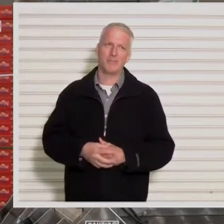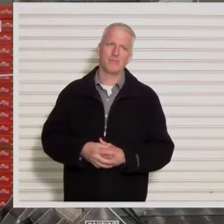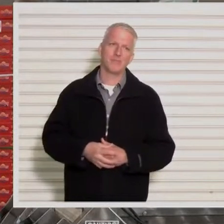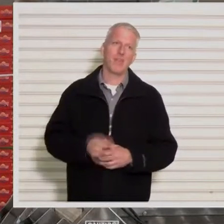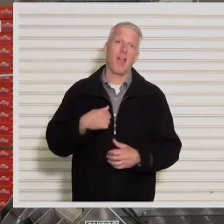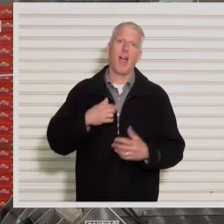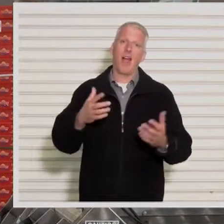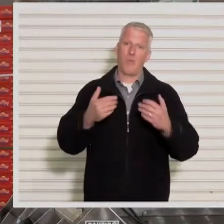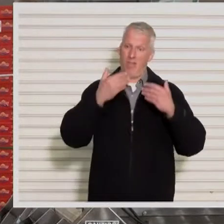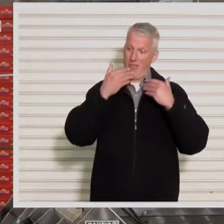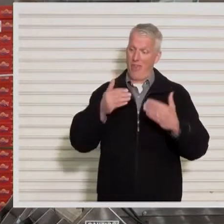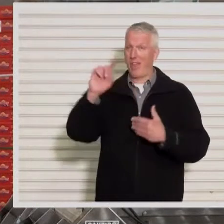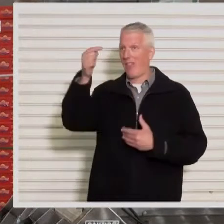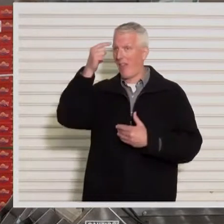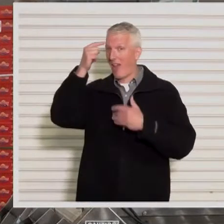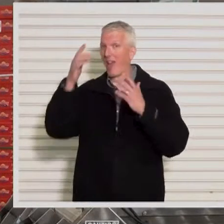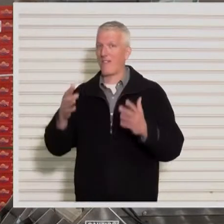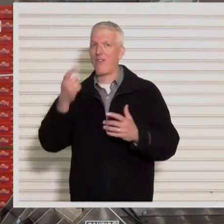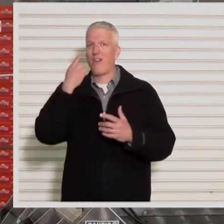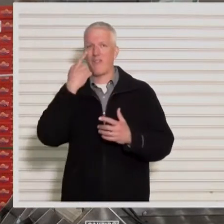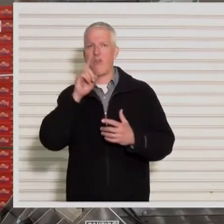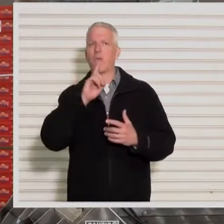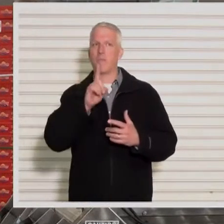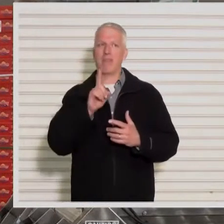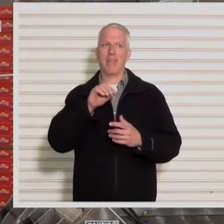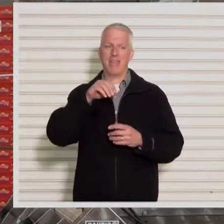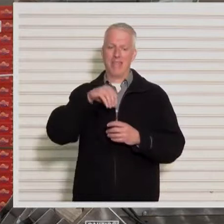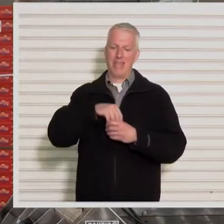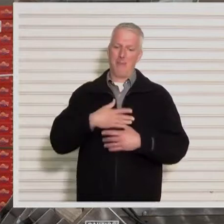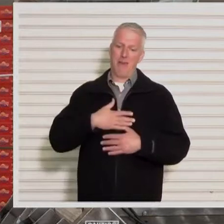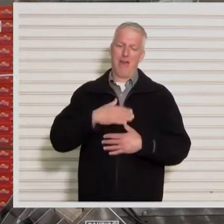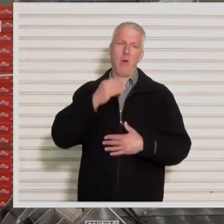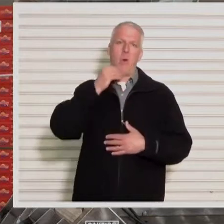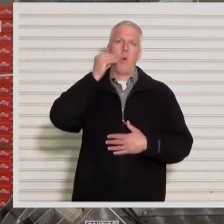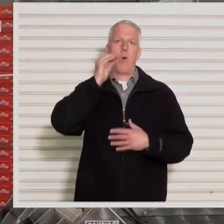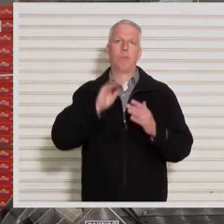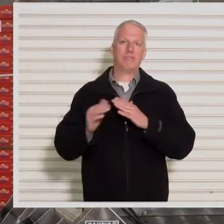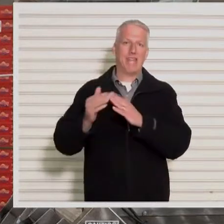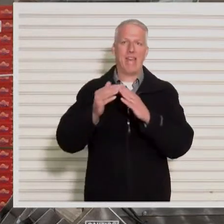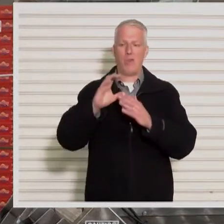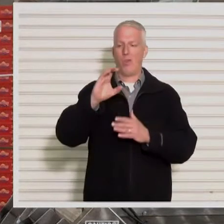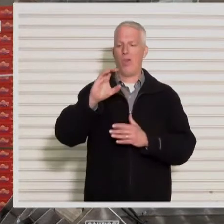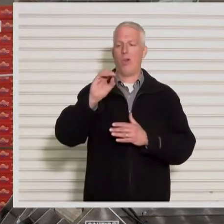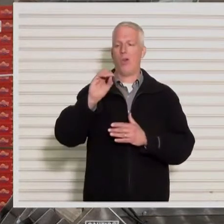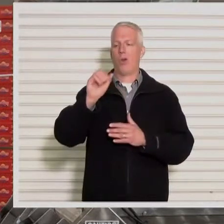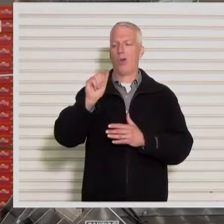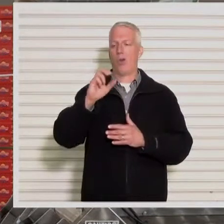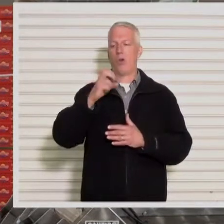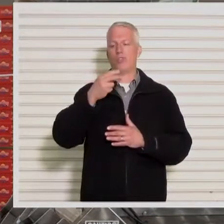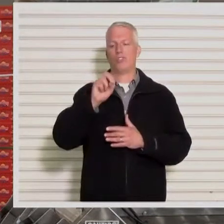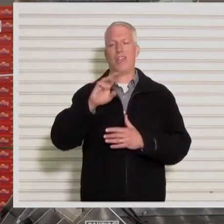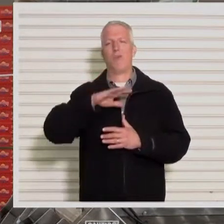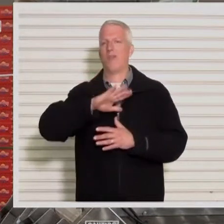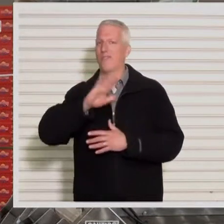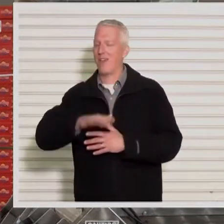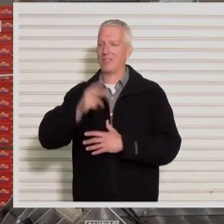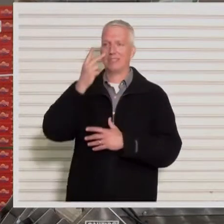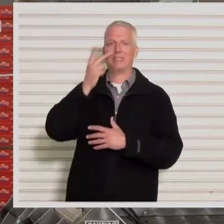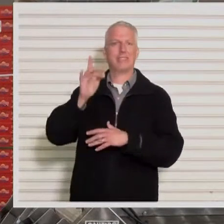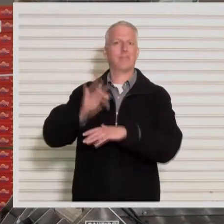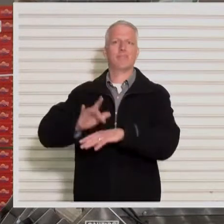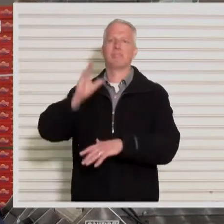I want to thank the governor for being in my hometown of Coachella, something that we have never seen before in